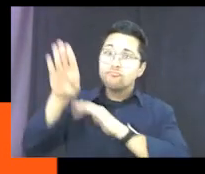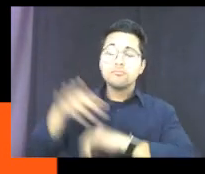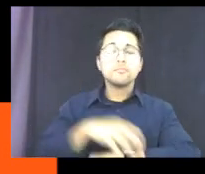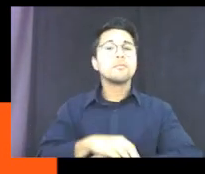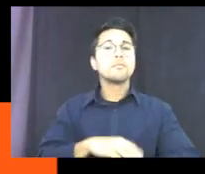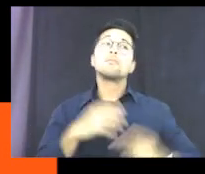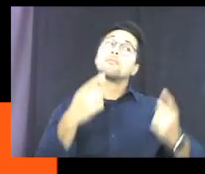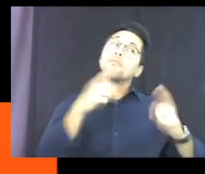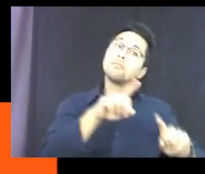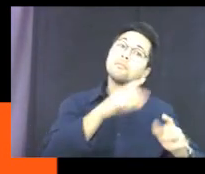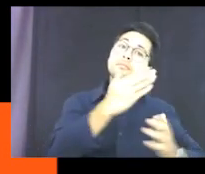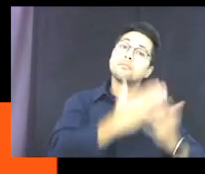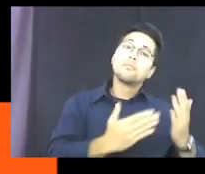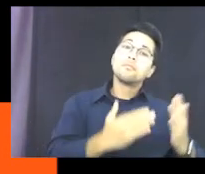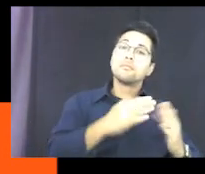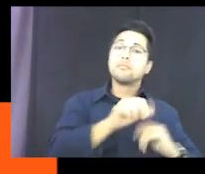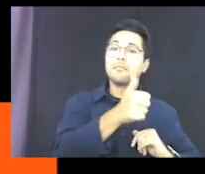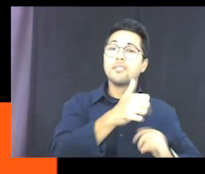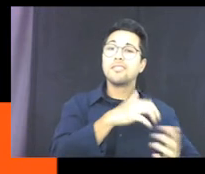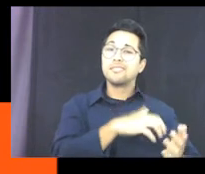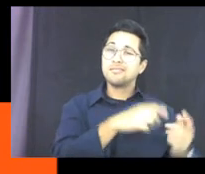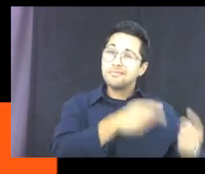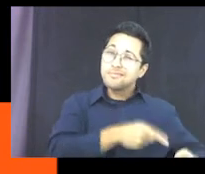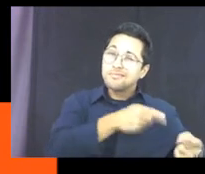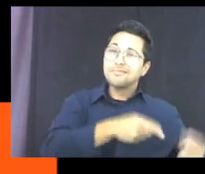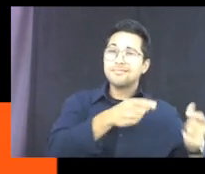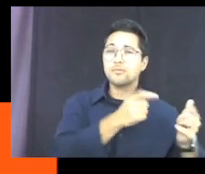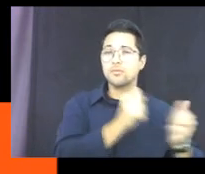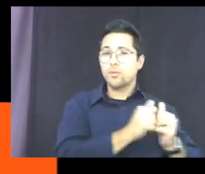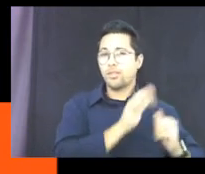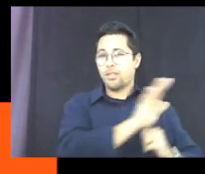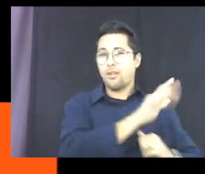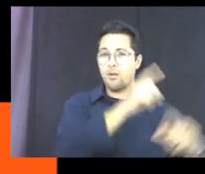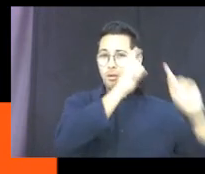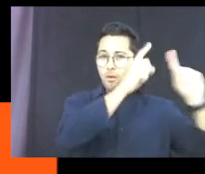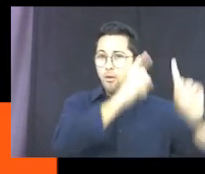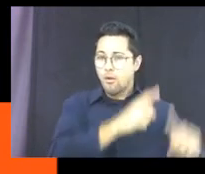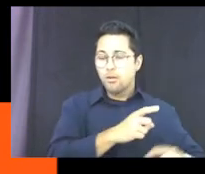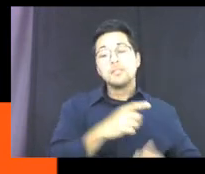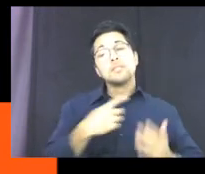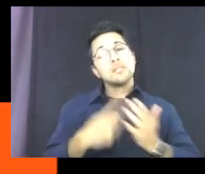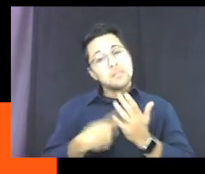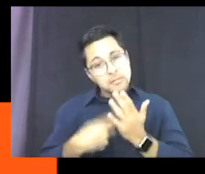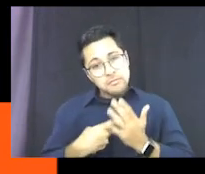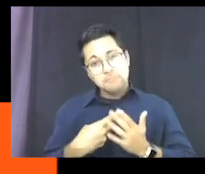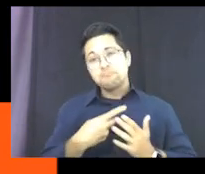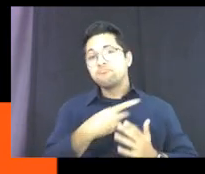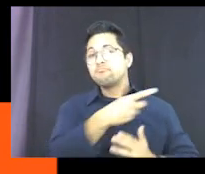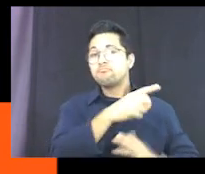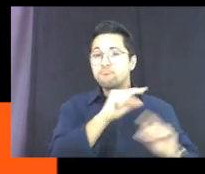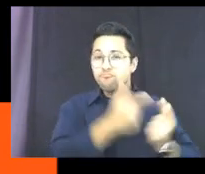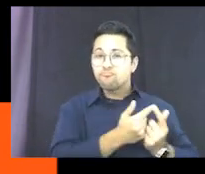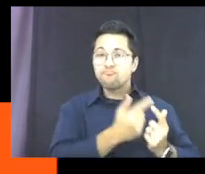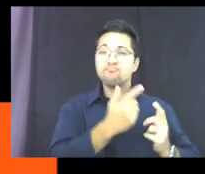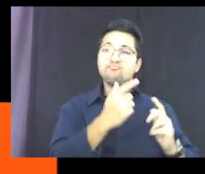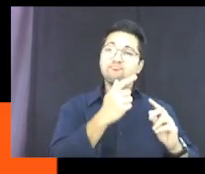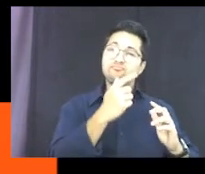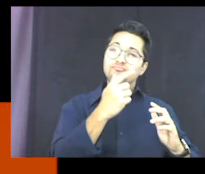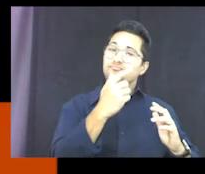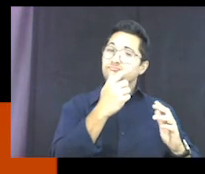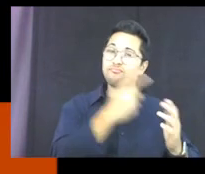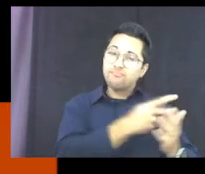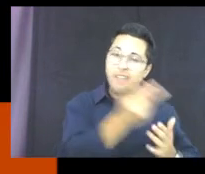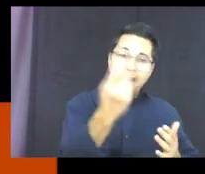while others struggled with their goals and mission, sometimes resulting in the group failing and going under.